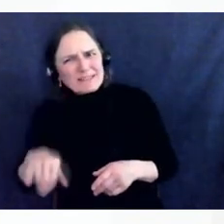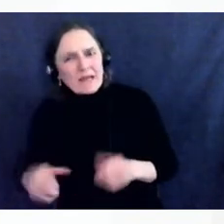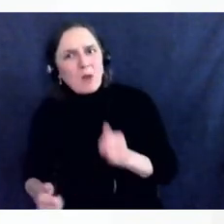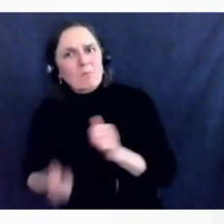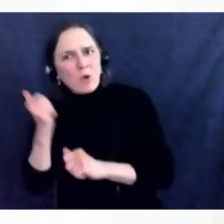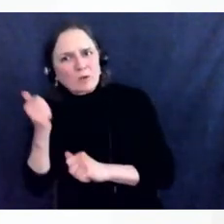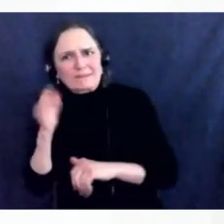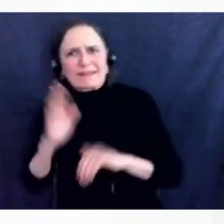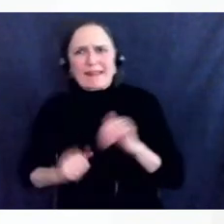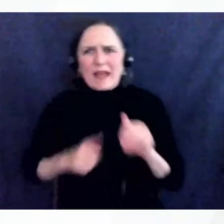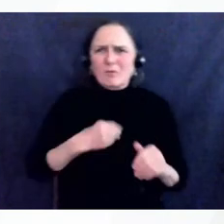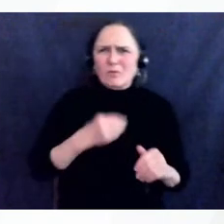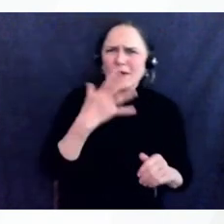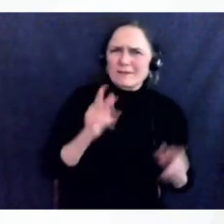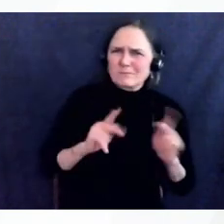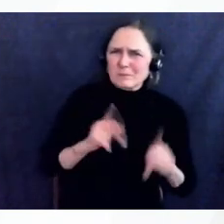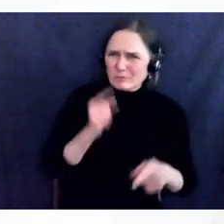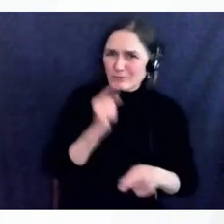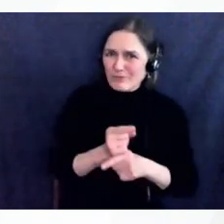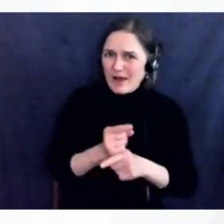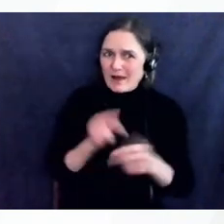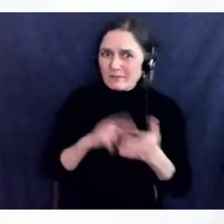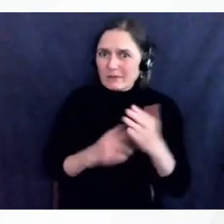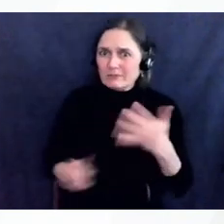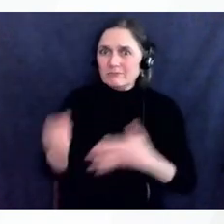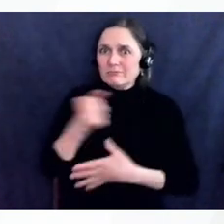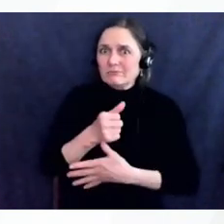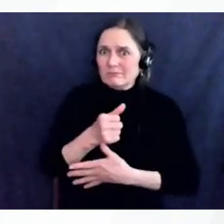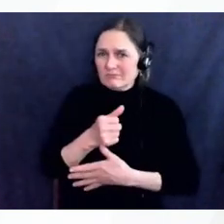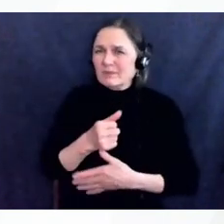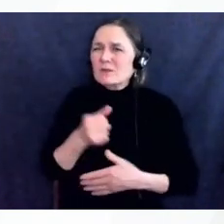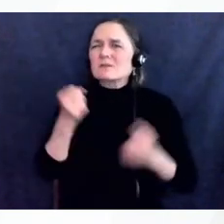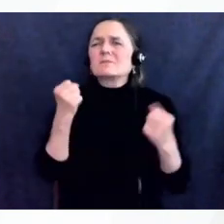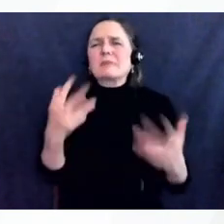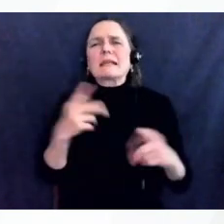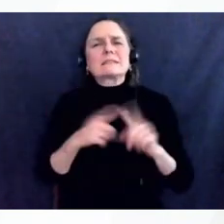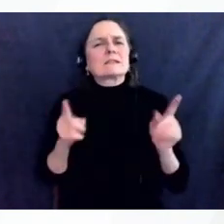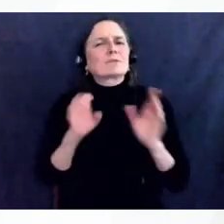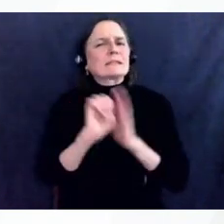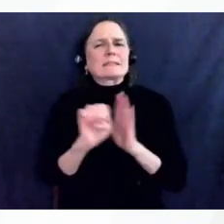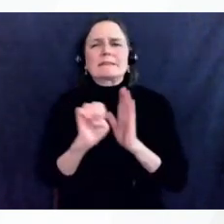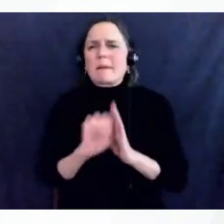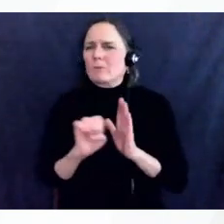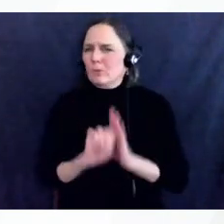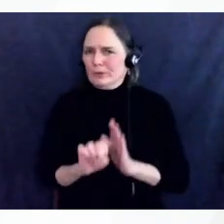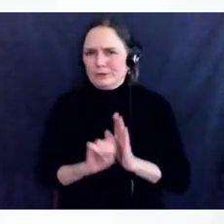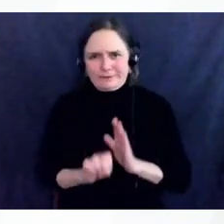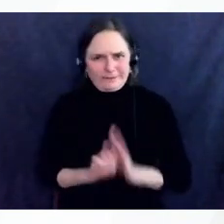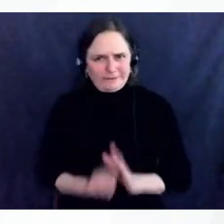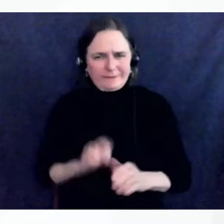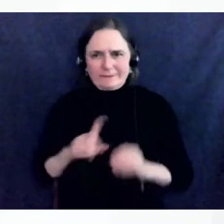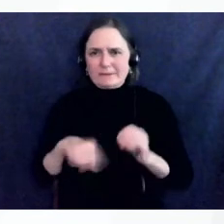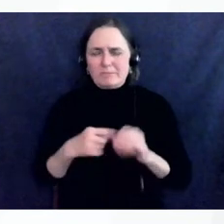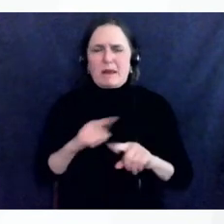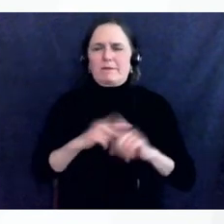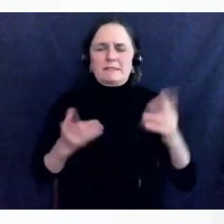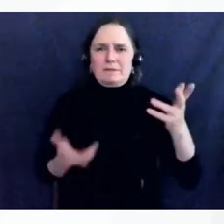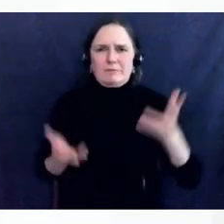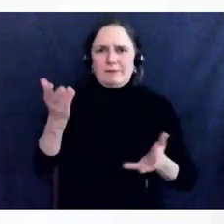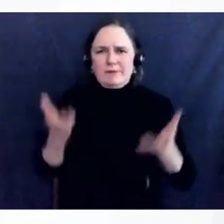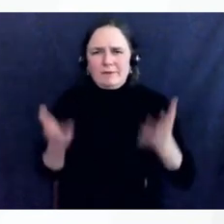physics prize did go to women. But there is no doubt in my mind, and there should be no doubt in your